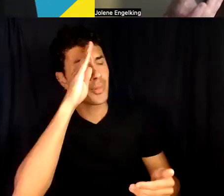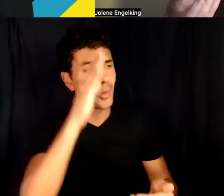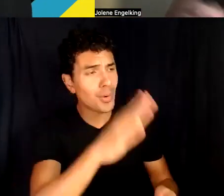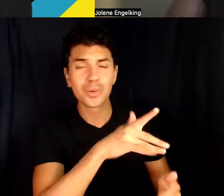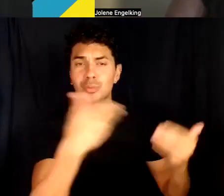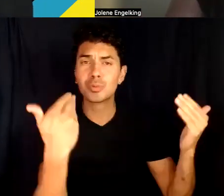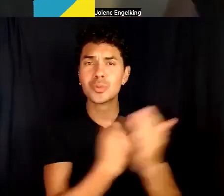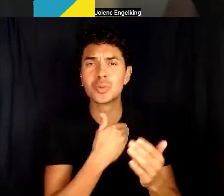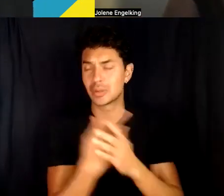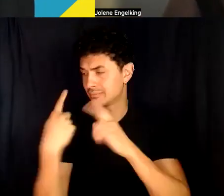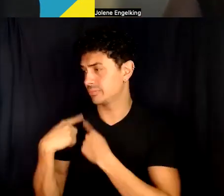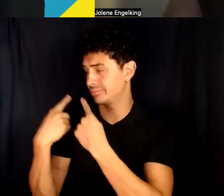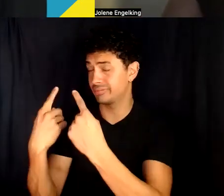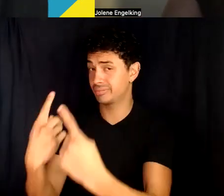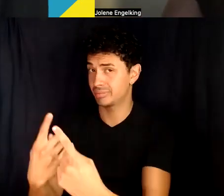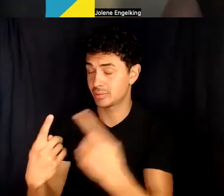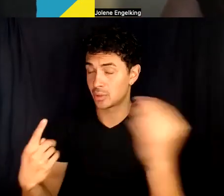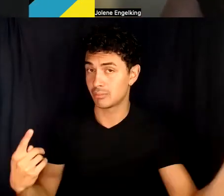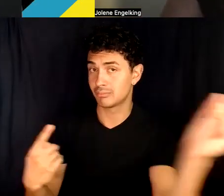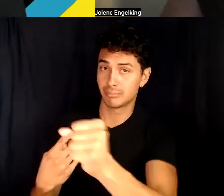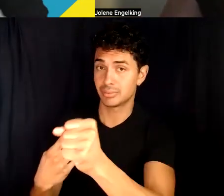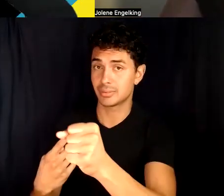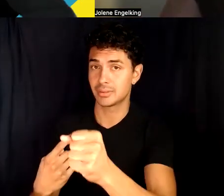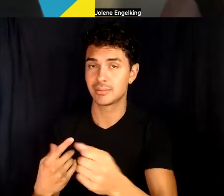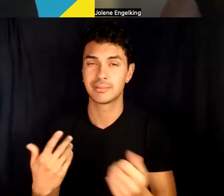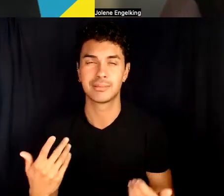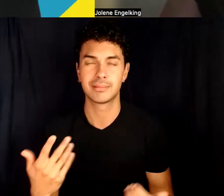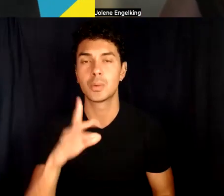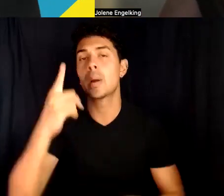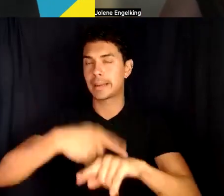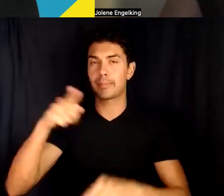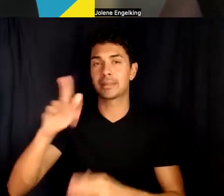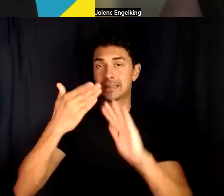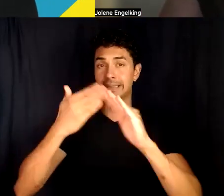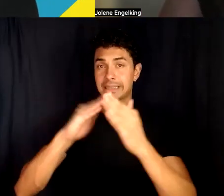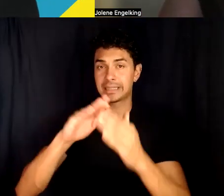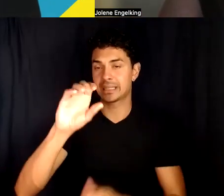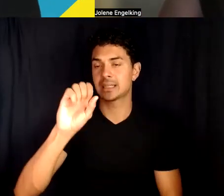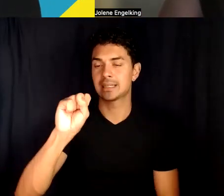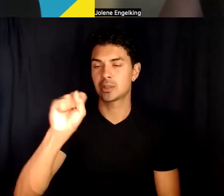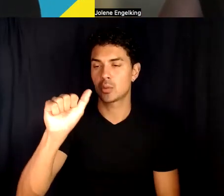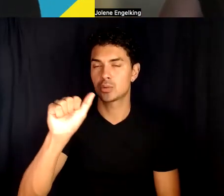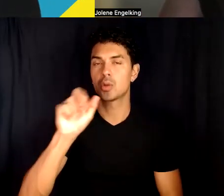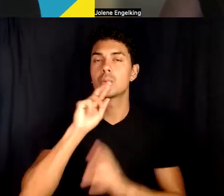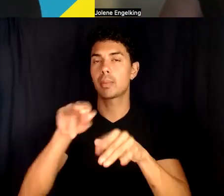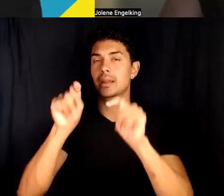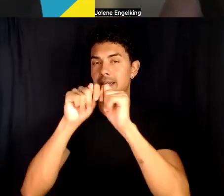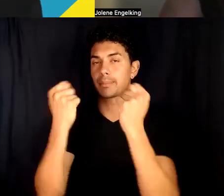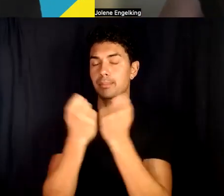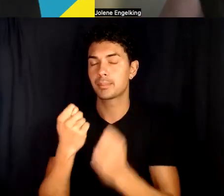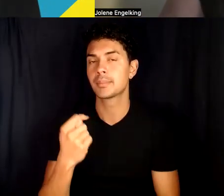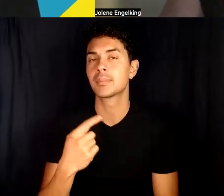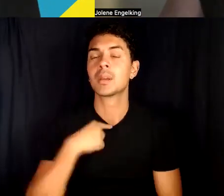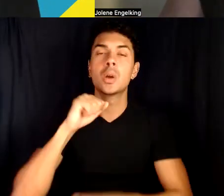what's happening. I was working in a very large city one time with a SART and a sexual assault response team. And I was talking